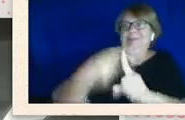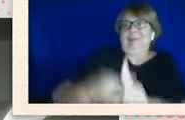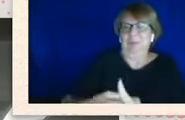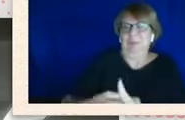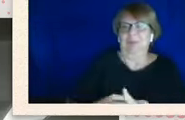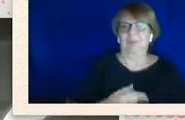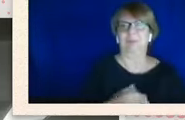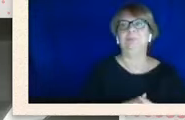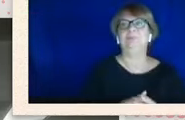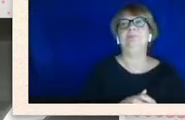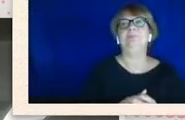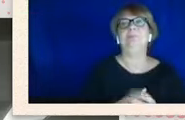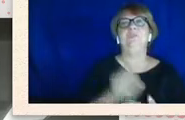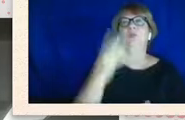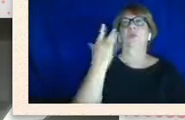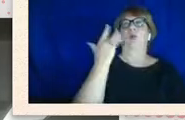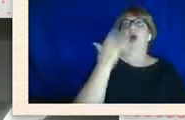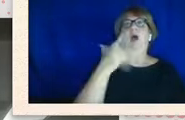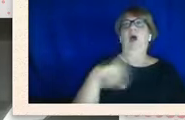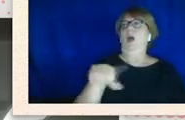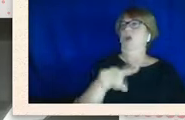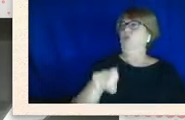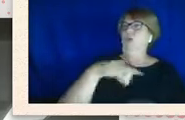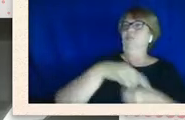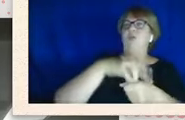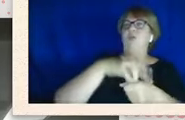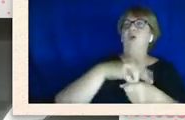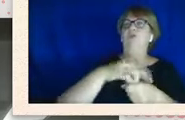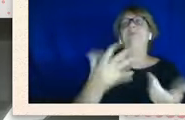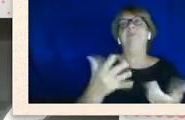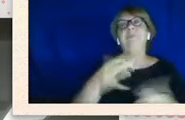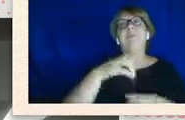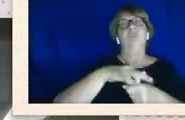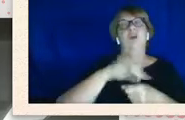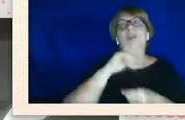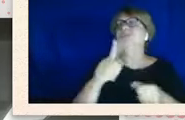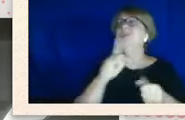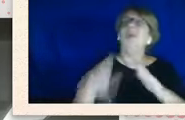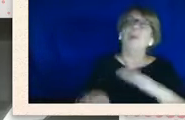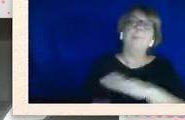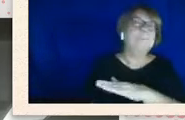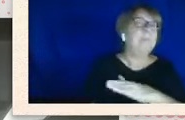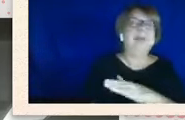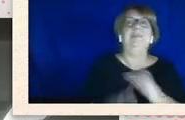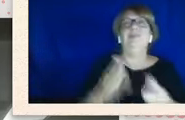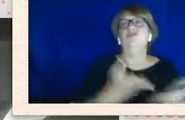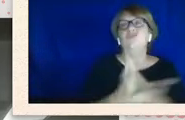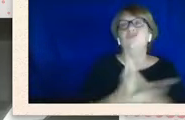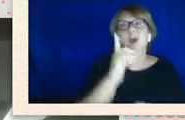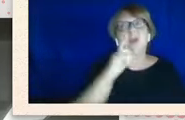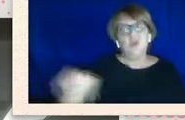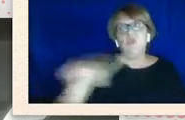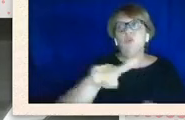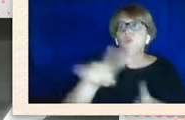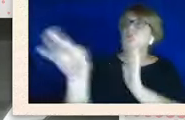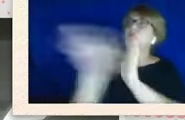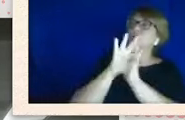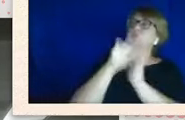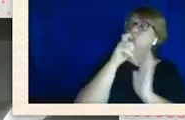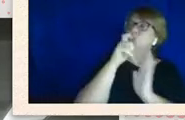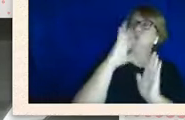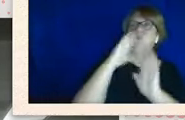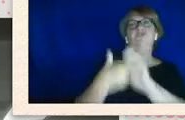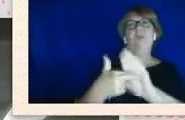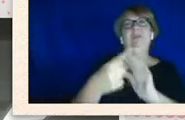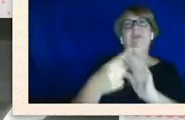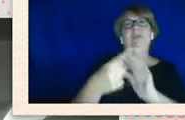why should you vote? Voting is a fundamental right for you to choose who represents you. And you're hearing